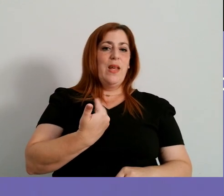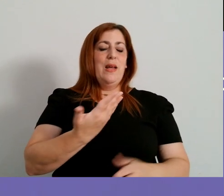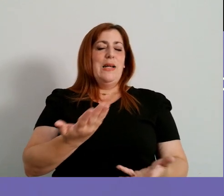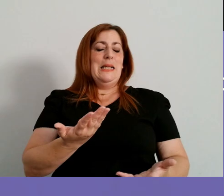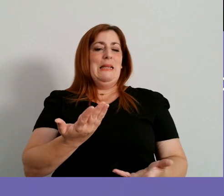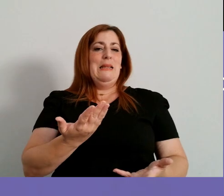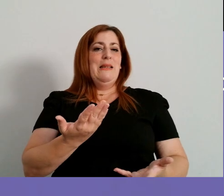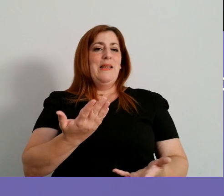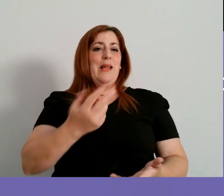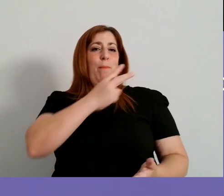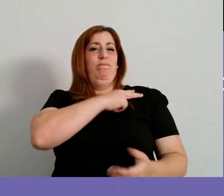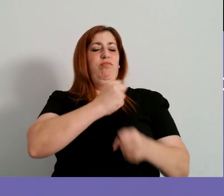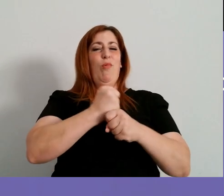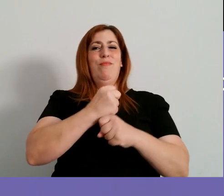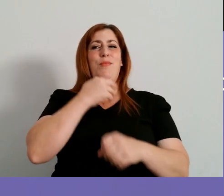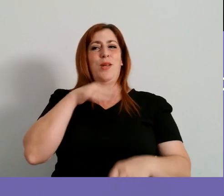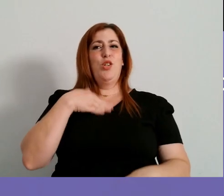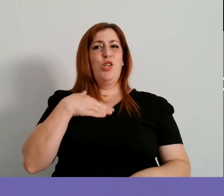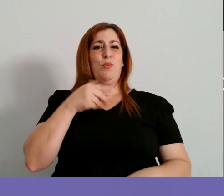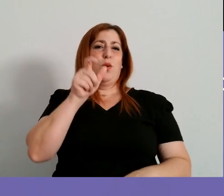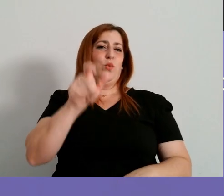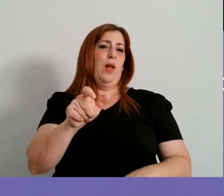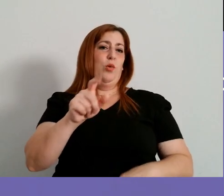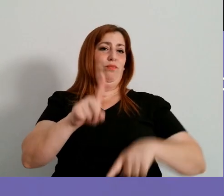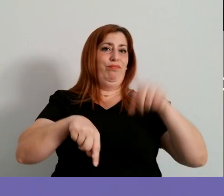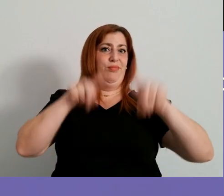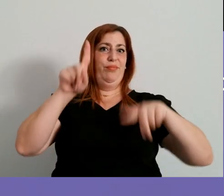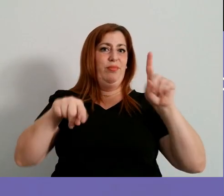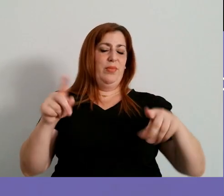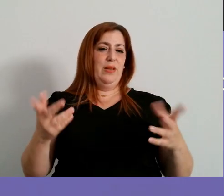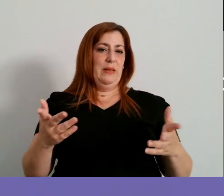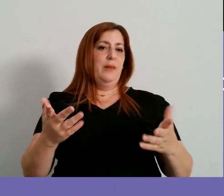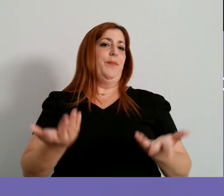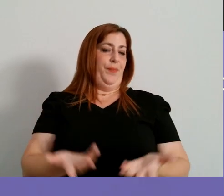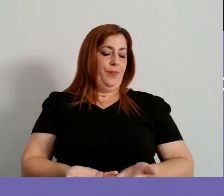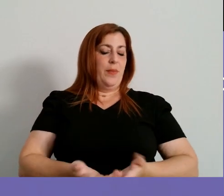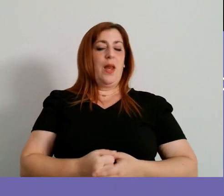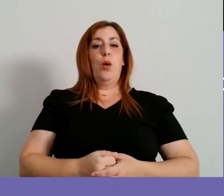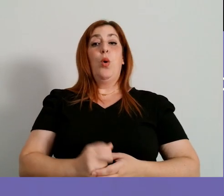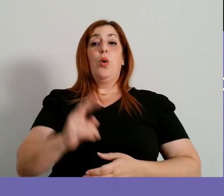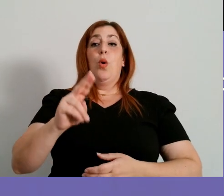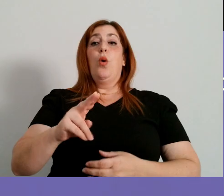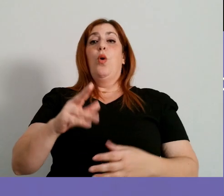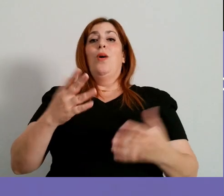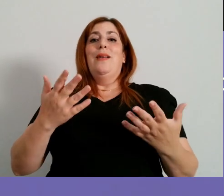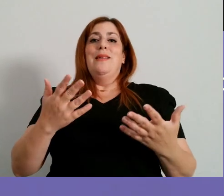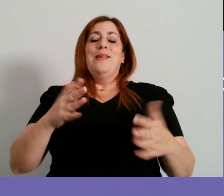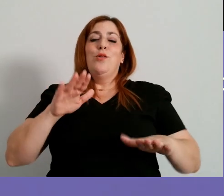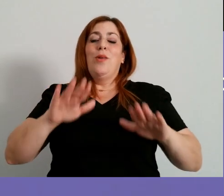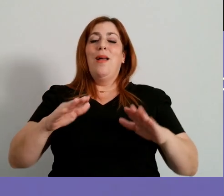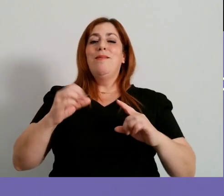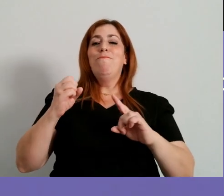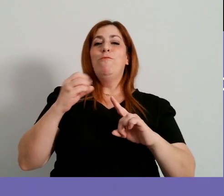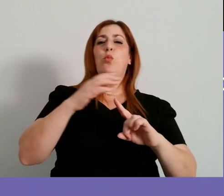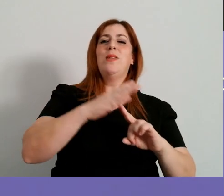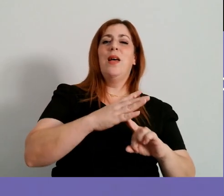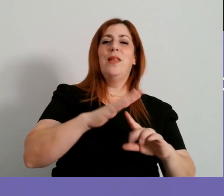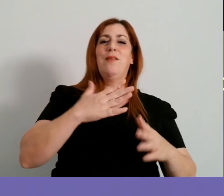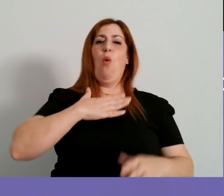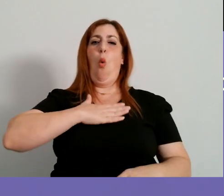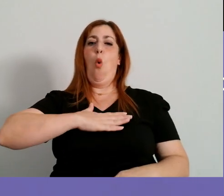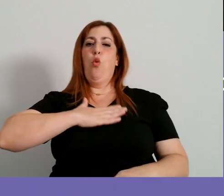the element of meltdowns and shutdowns, which again will come up in a lot of other sectors